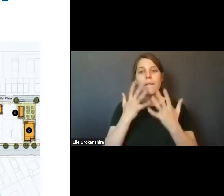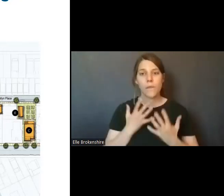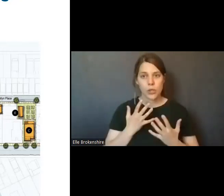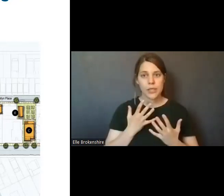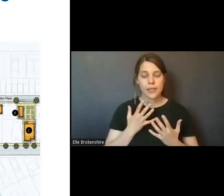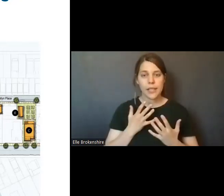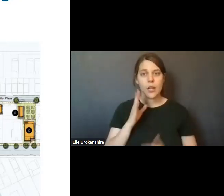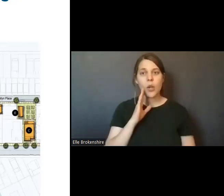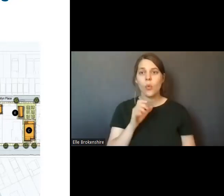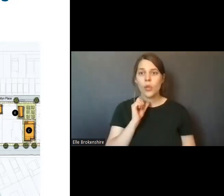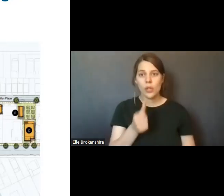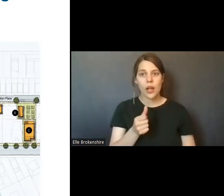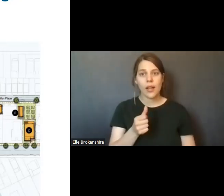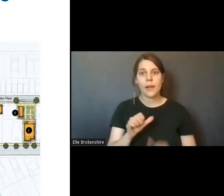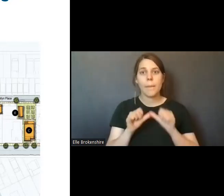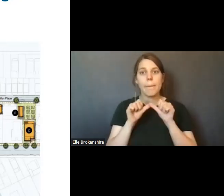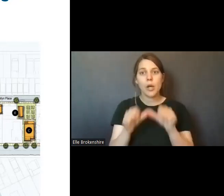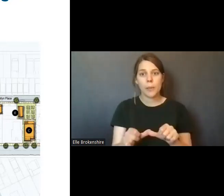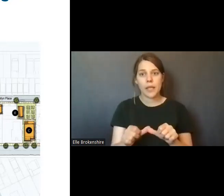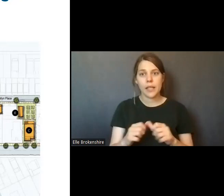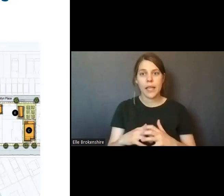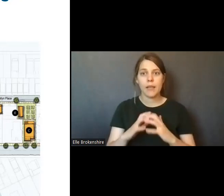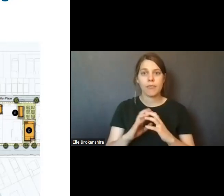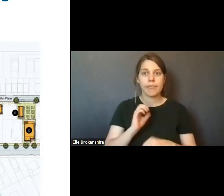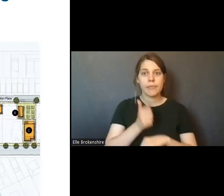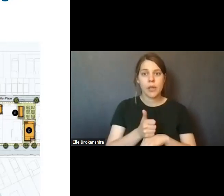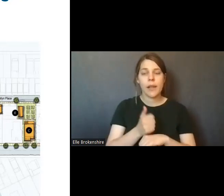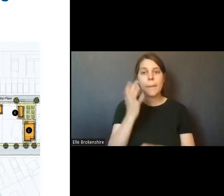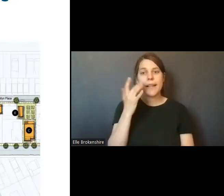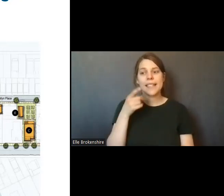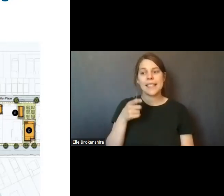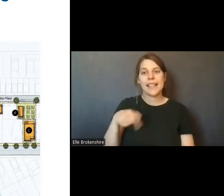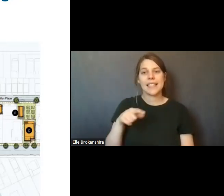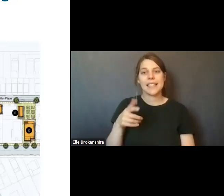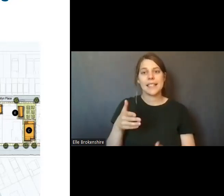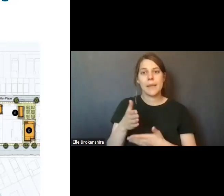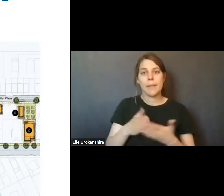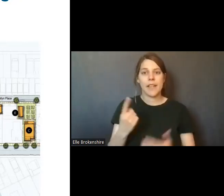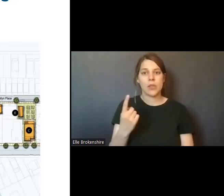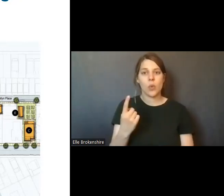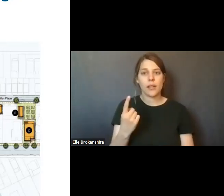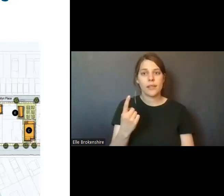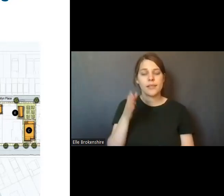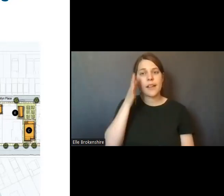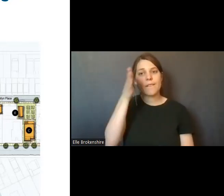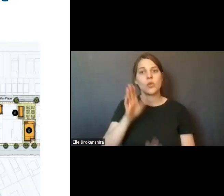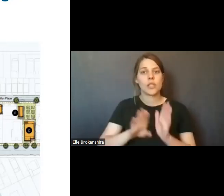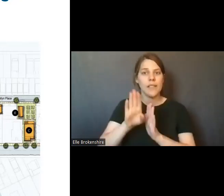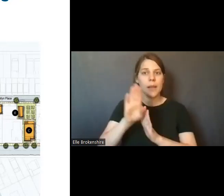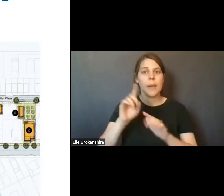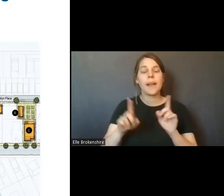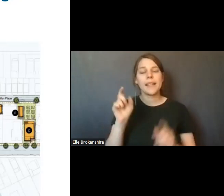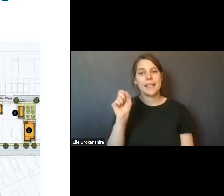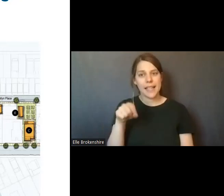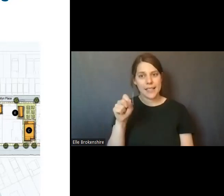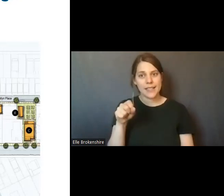will not be able to permanently install it as, this is a phase 1 of a future development, but yes, to all